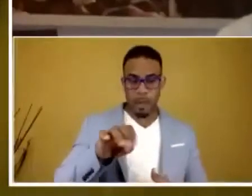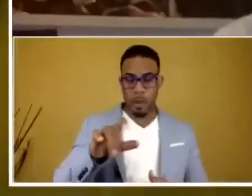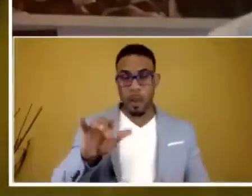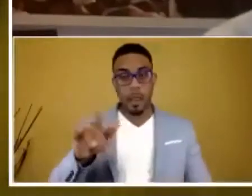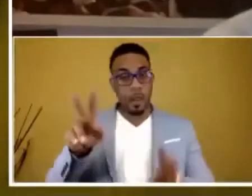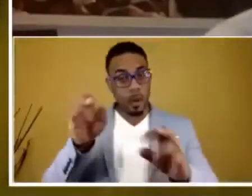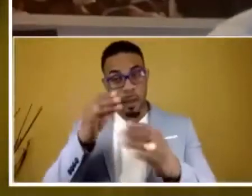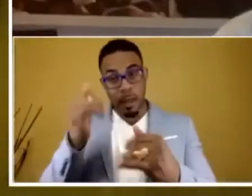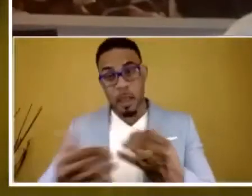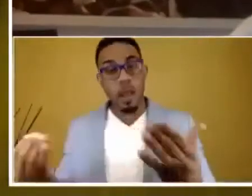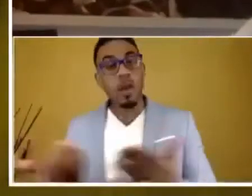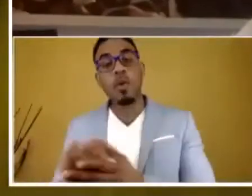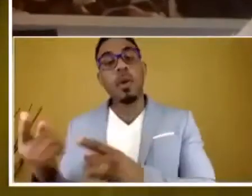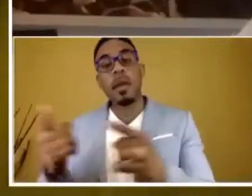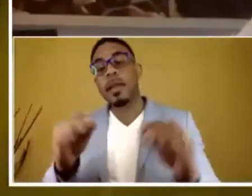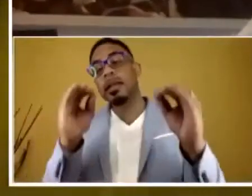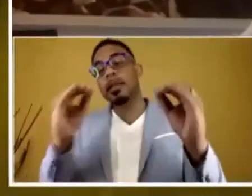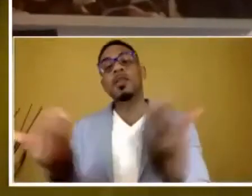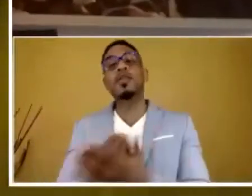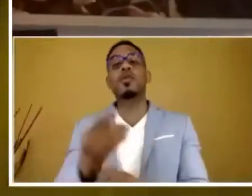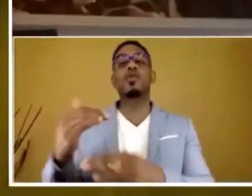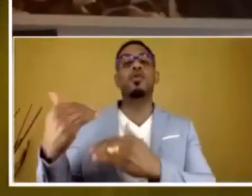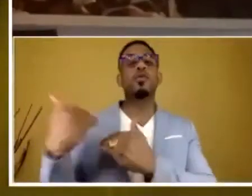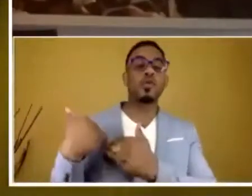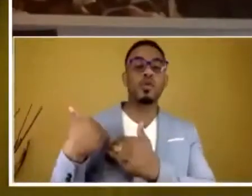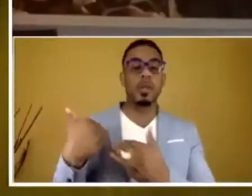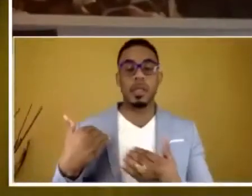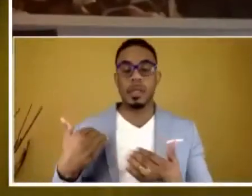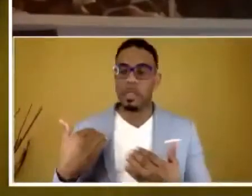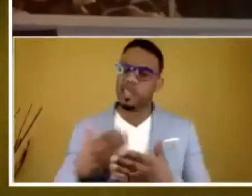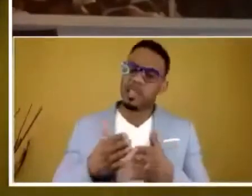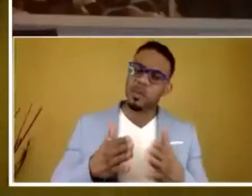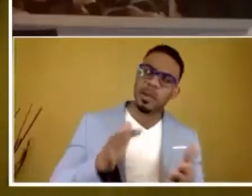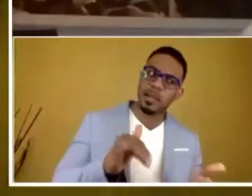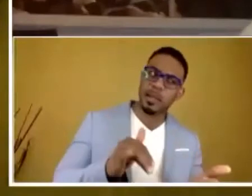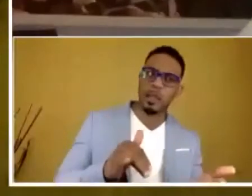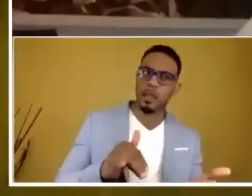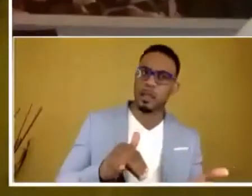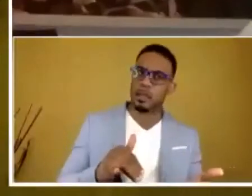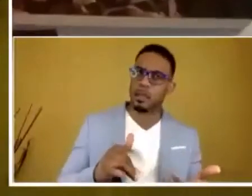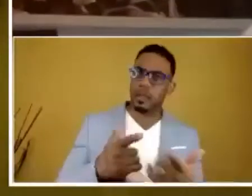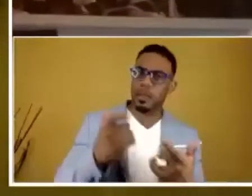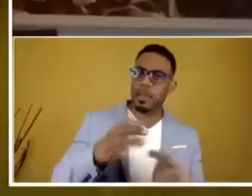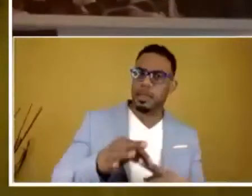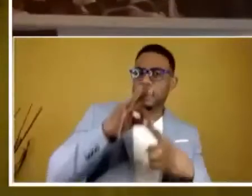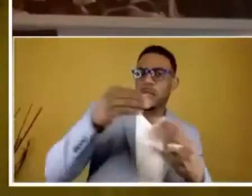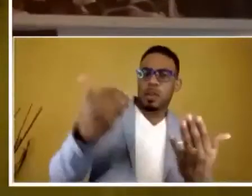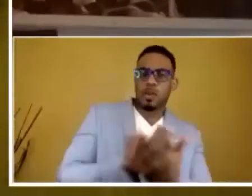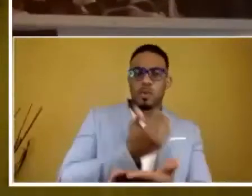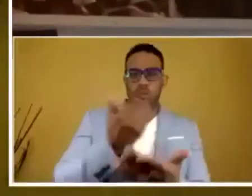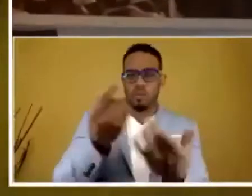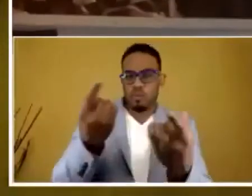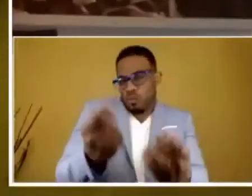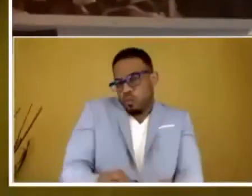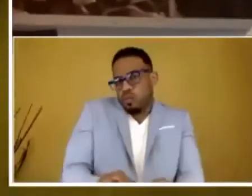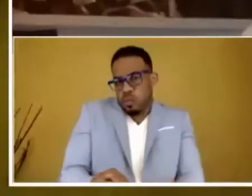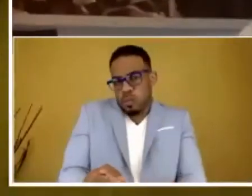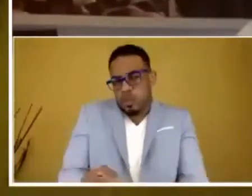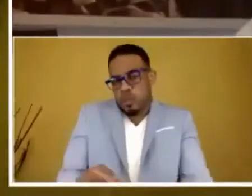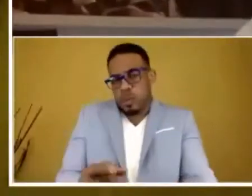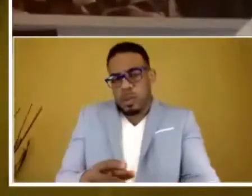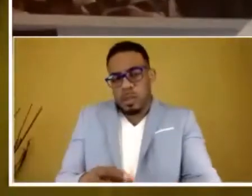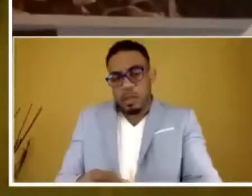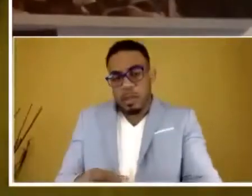"New occasions teach new duties." In some ways, the biggest single new occasion since